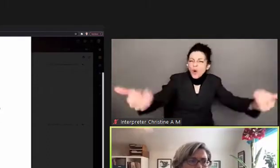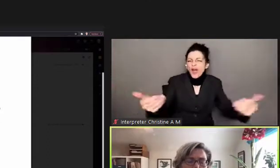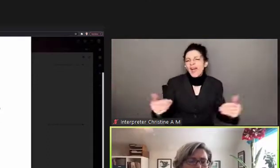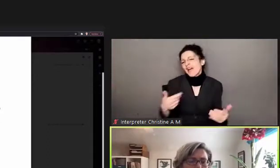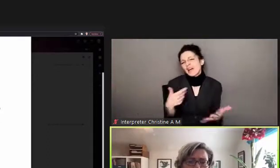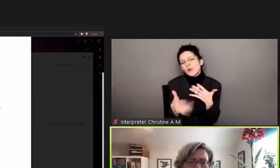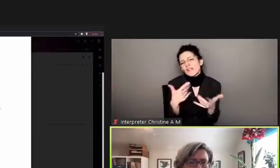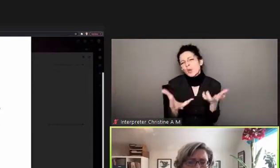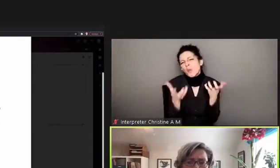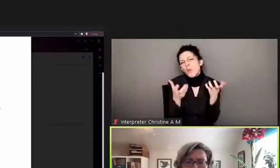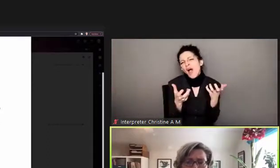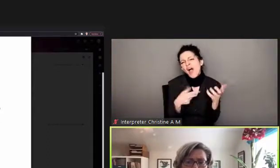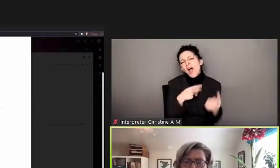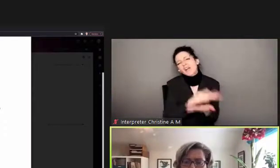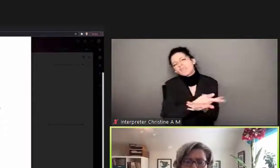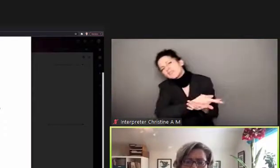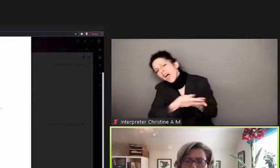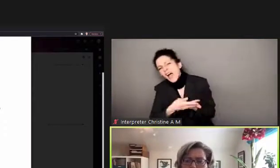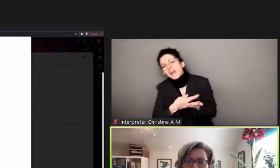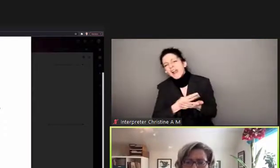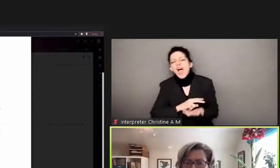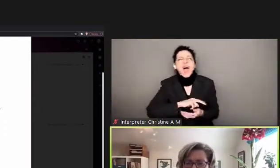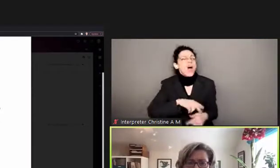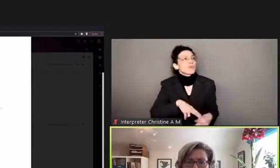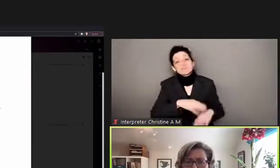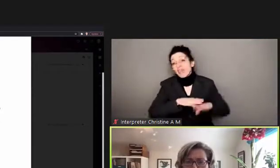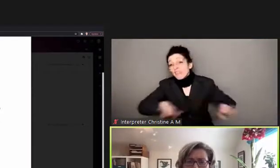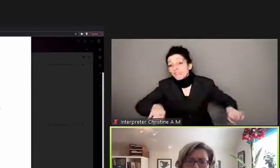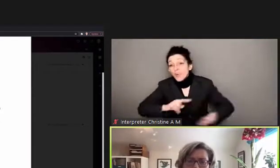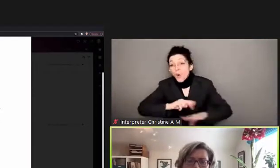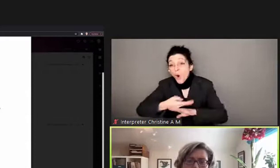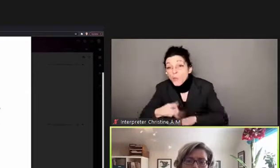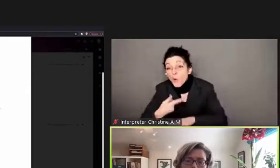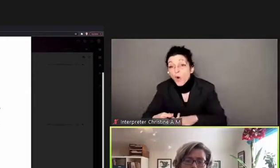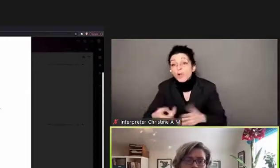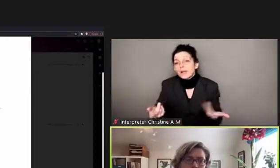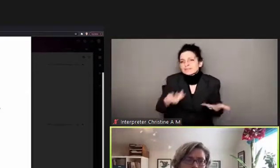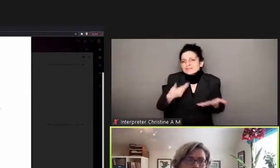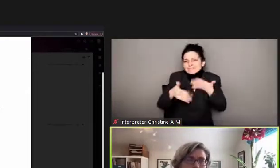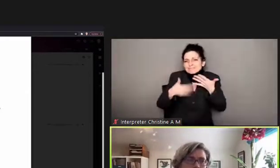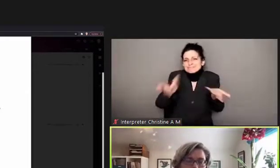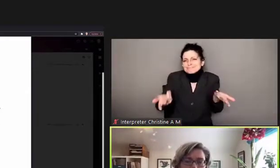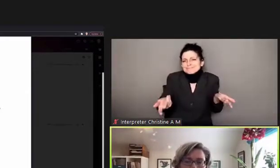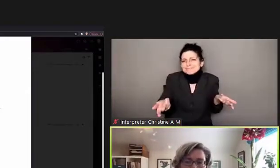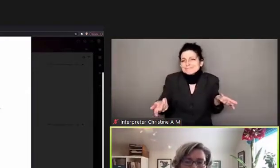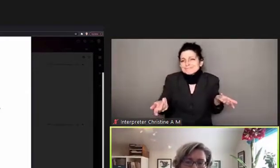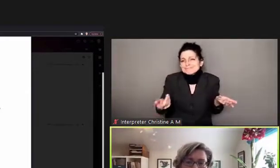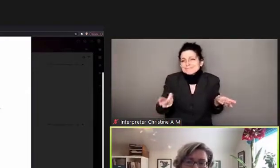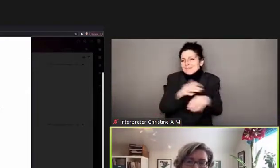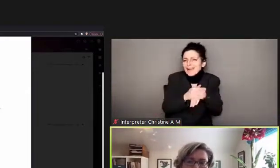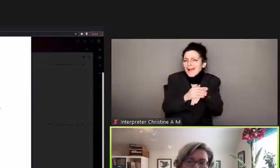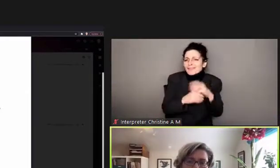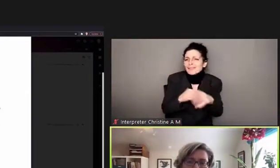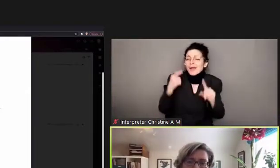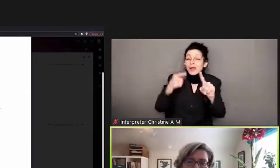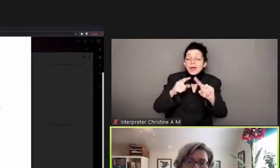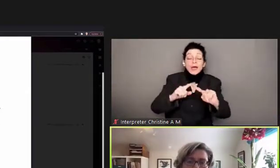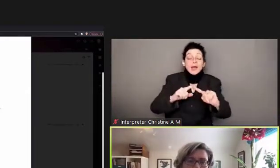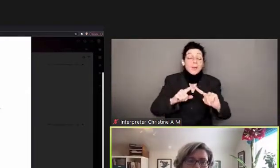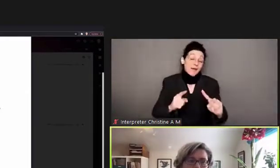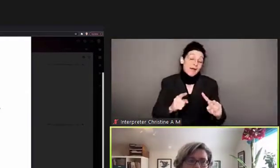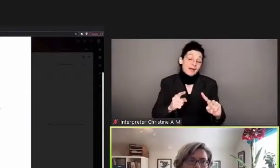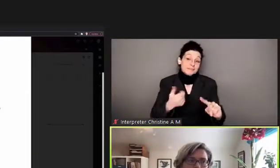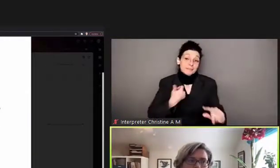I don't know, roll on the floor, you know, whatever, like sky's the limit. But I'm also very aware as a genderqueer